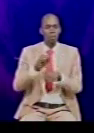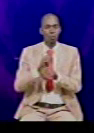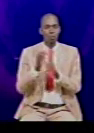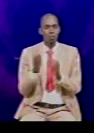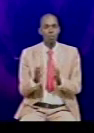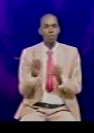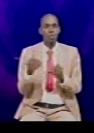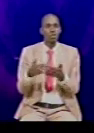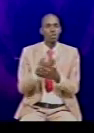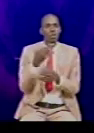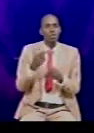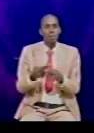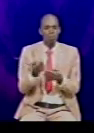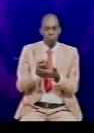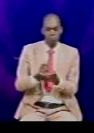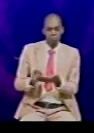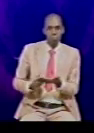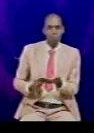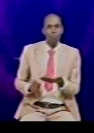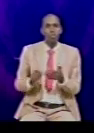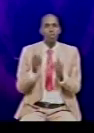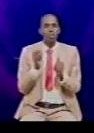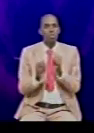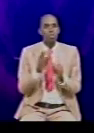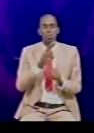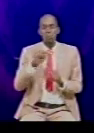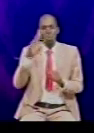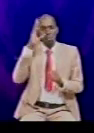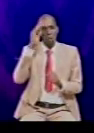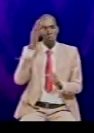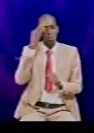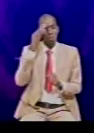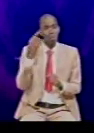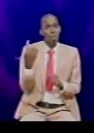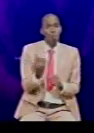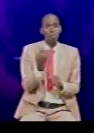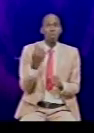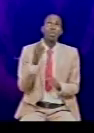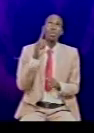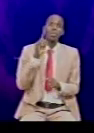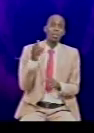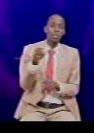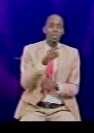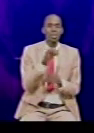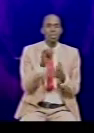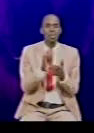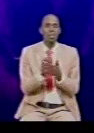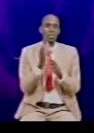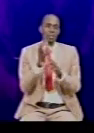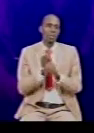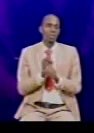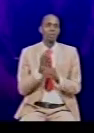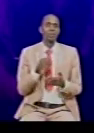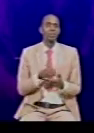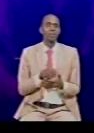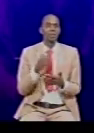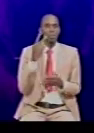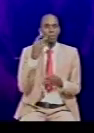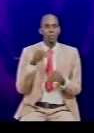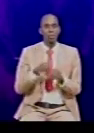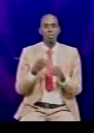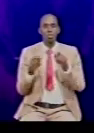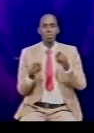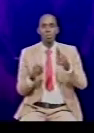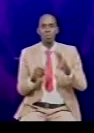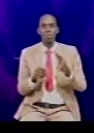no man knoweth, saving he that receiveth it. In verse 26, to